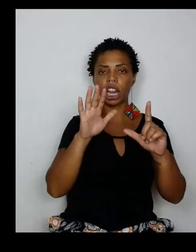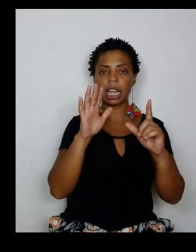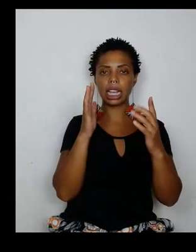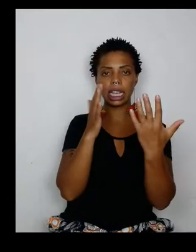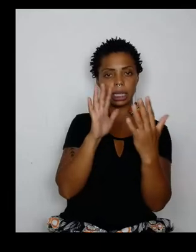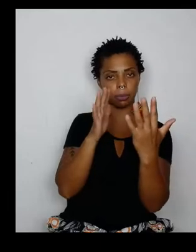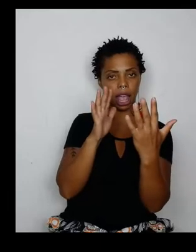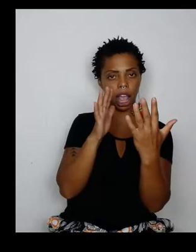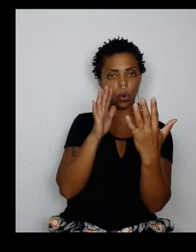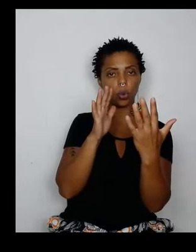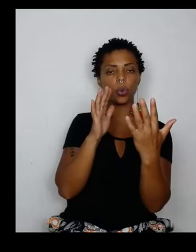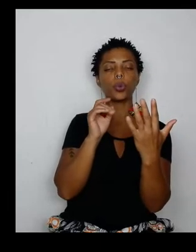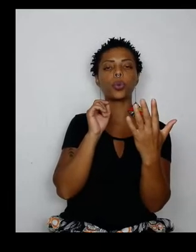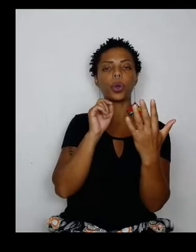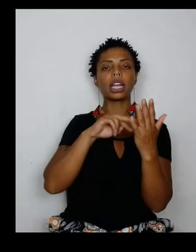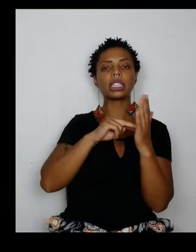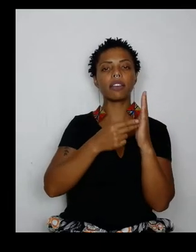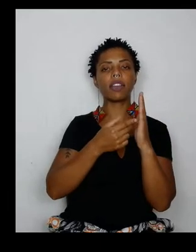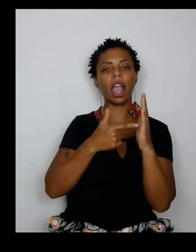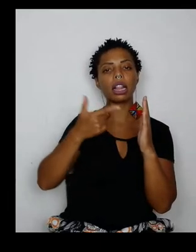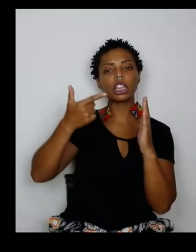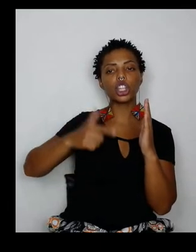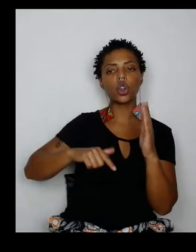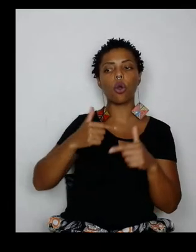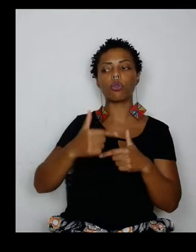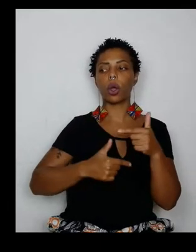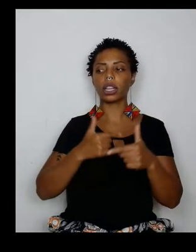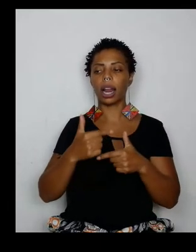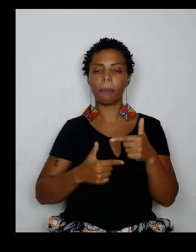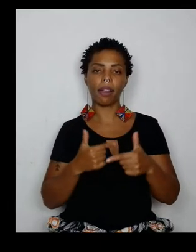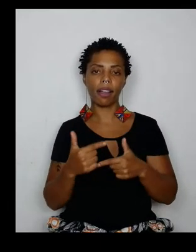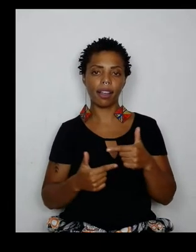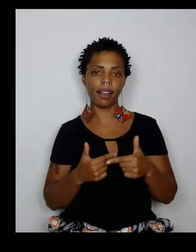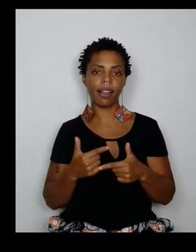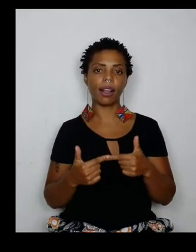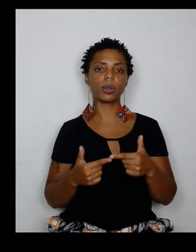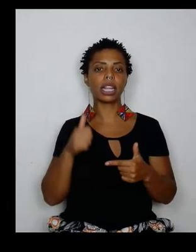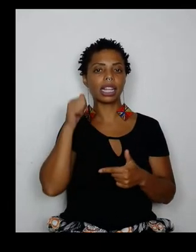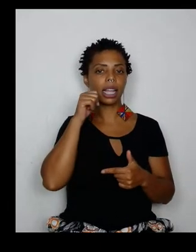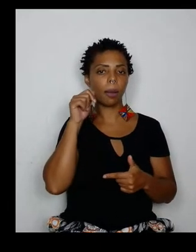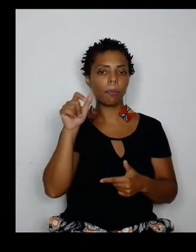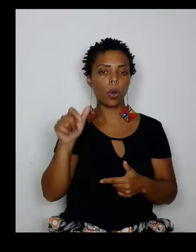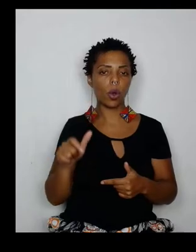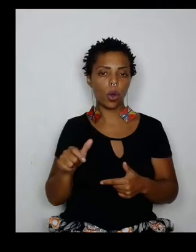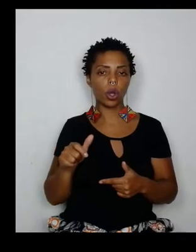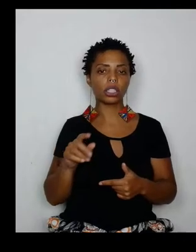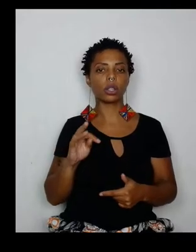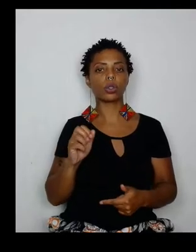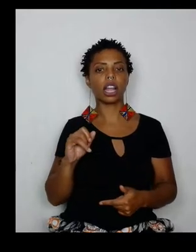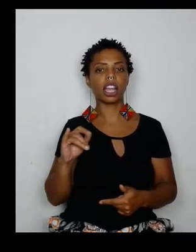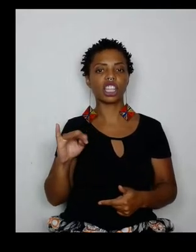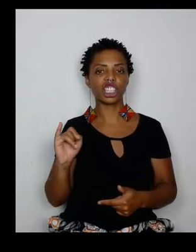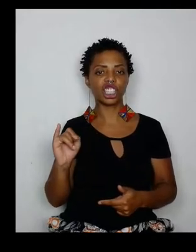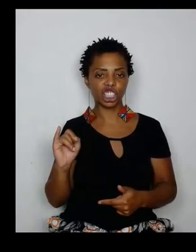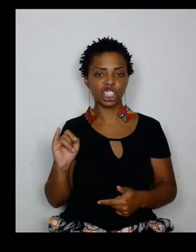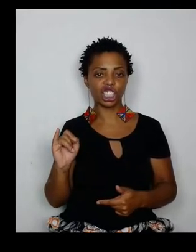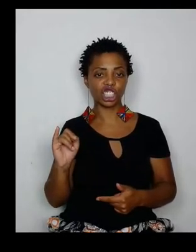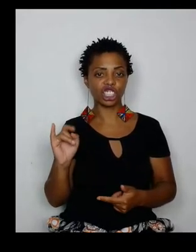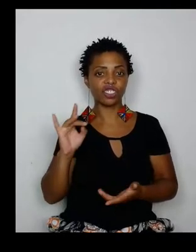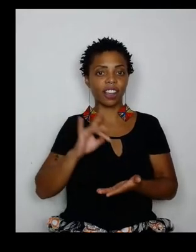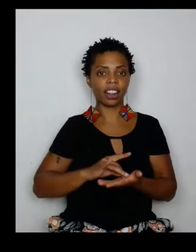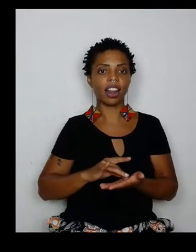in uh tahiti becomes a kind of literalization now we have the figure turned around like we have with the